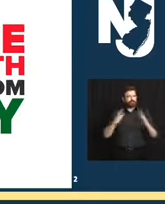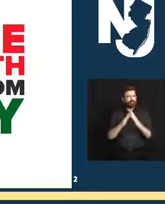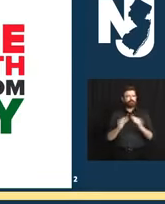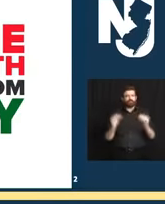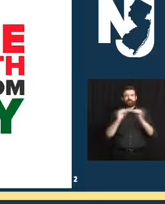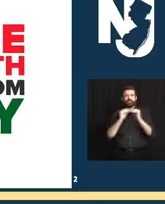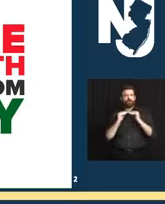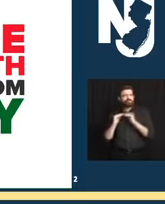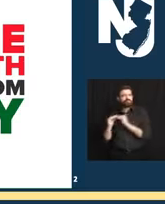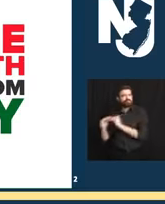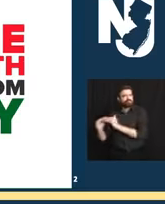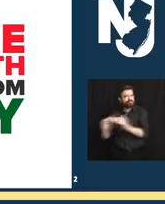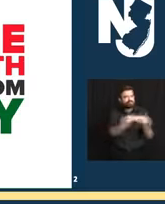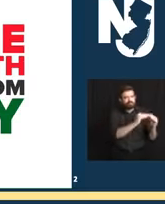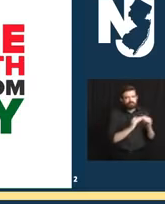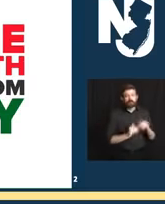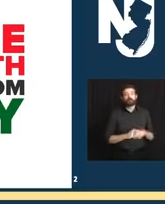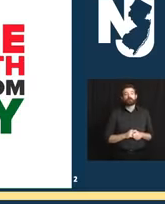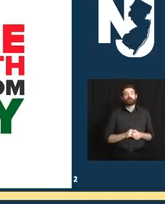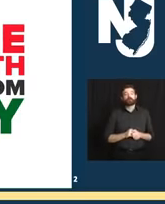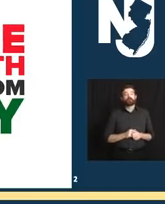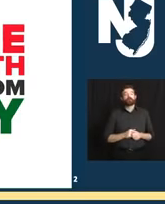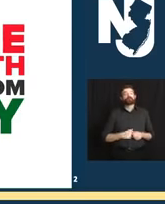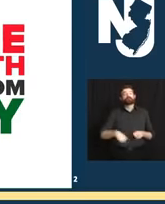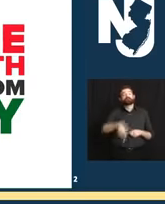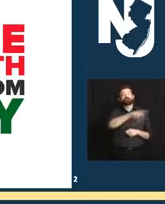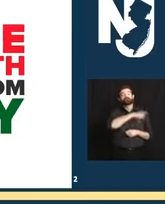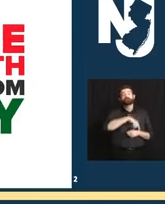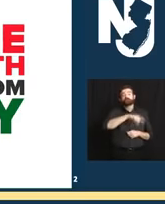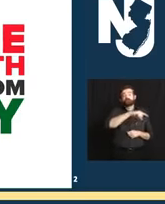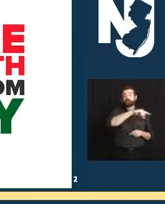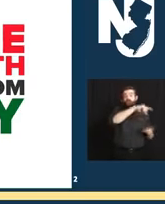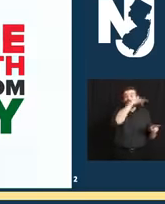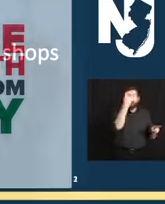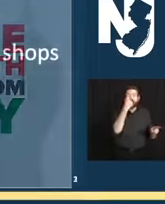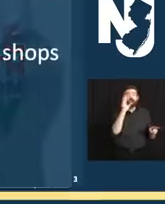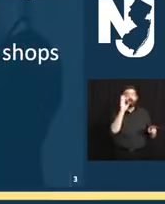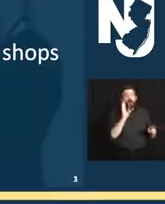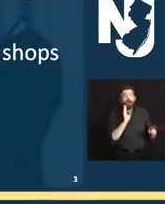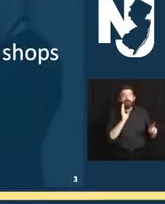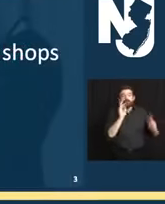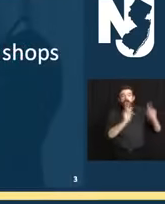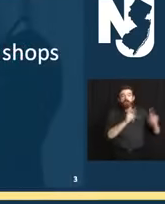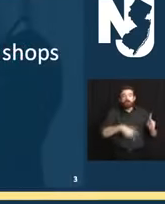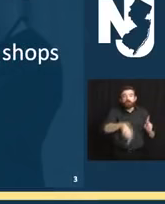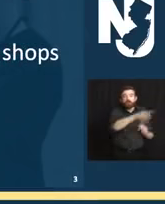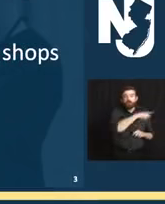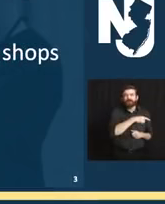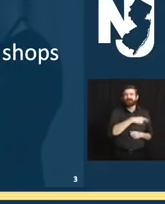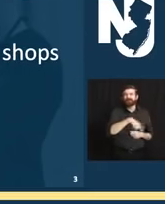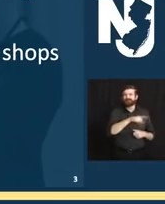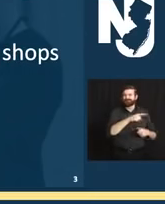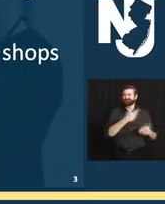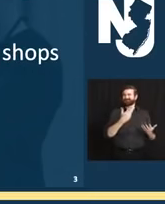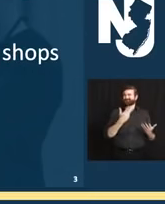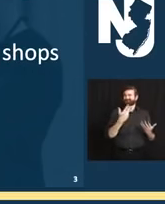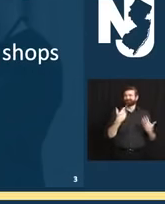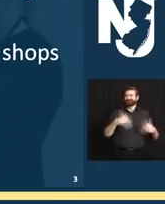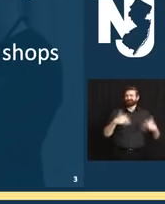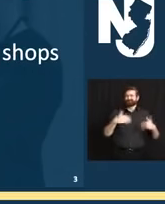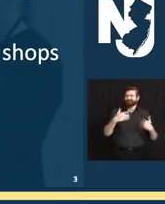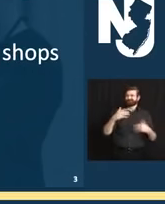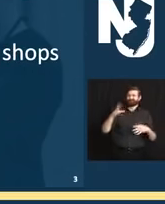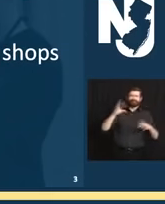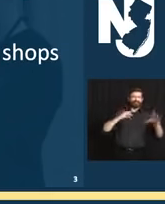the disproportionate impacts of pollution for far too long. Now, for a moment, looking past this upcoming